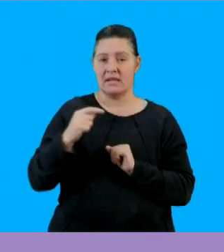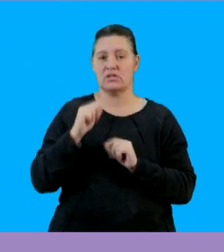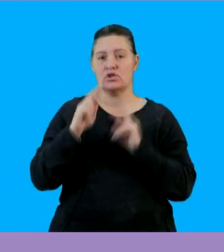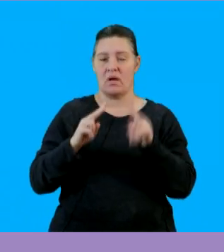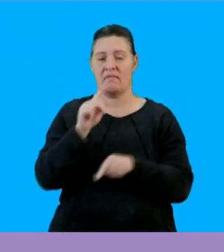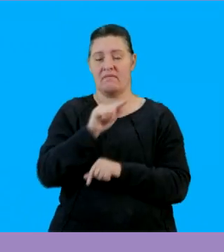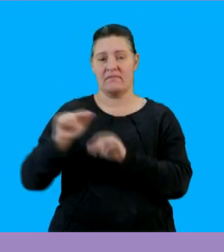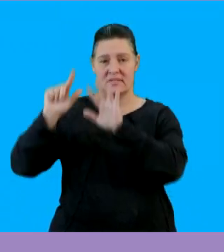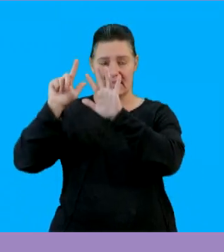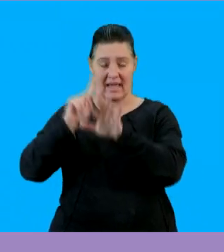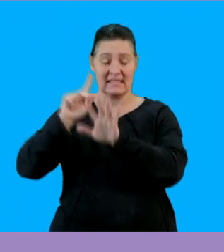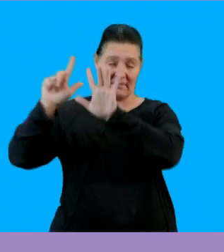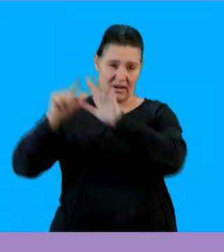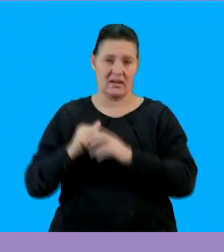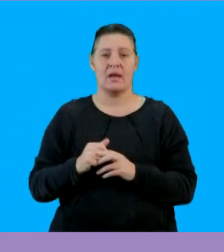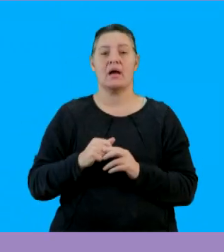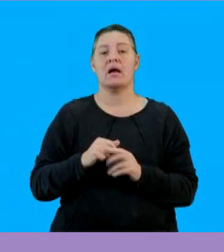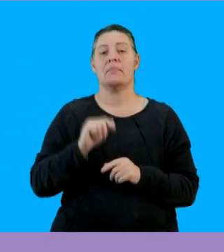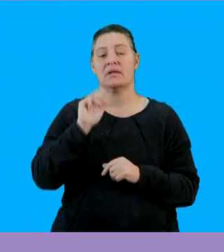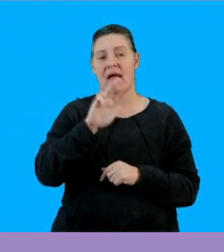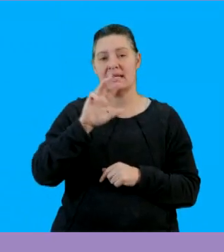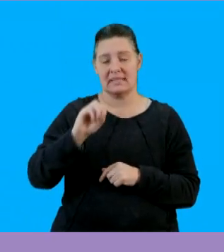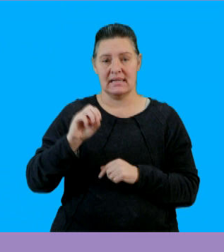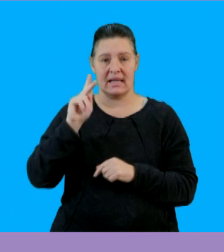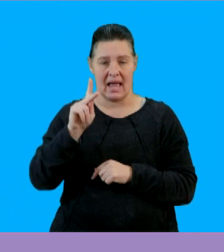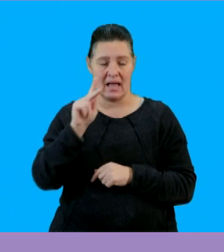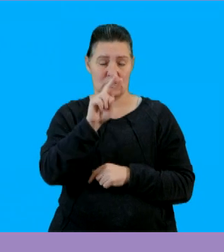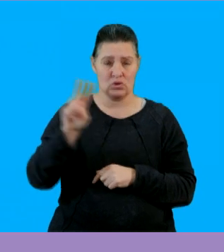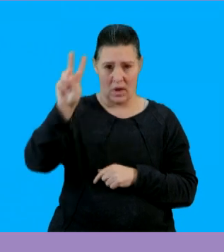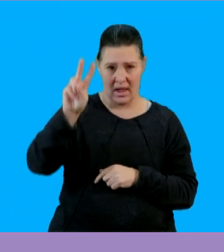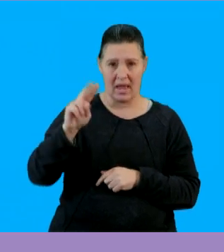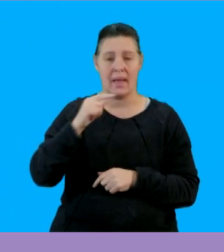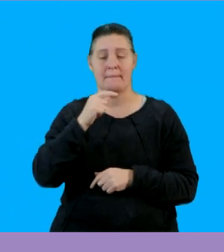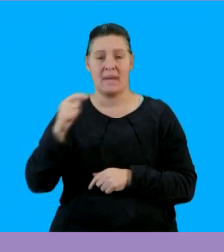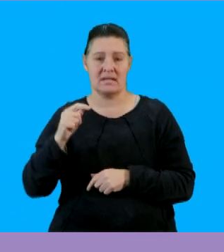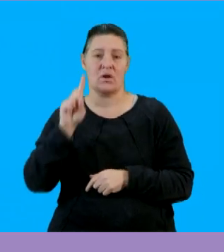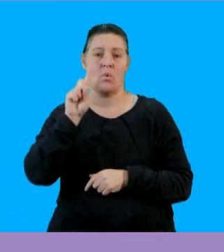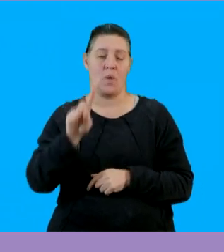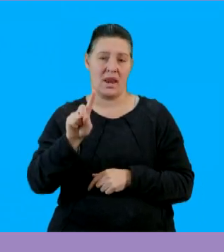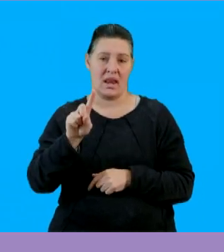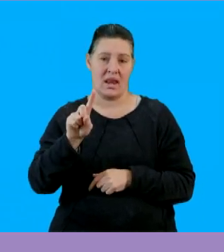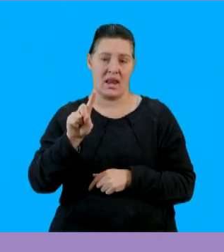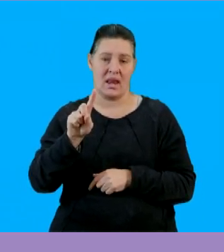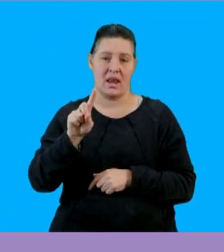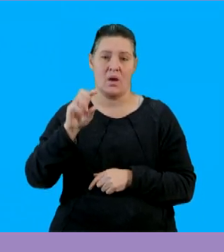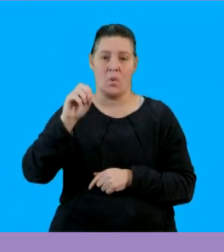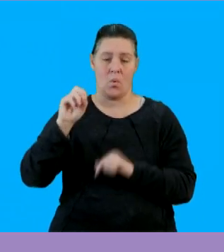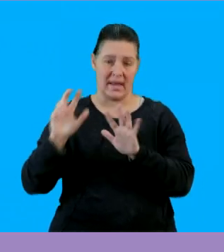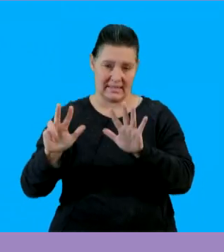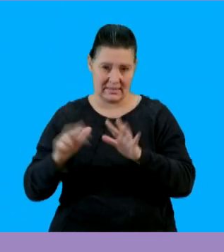9 minus 12k exponent 7 plus 90k squared minus